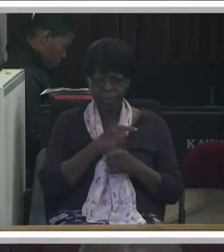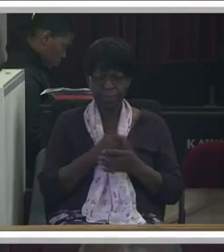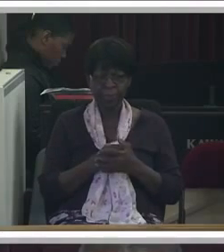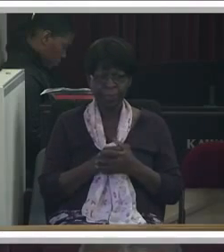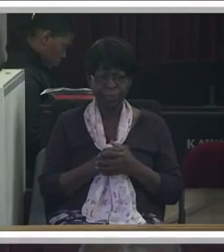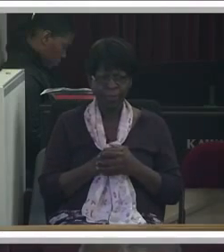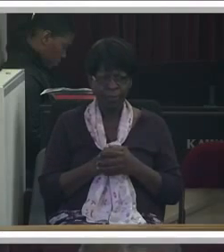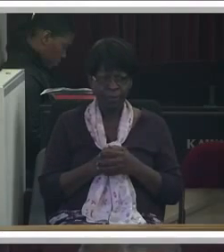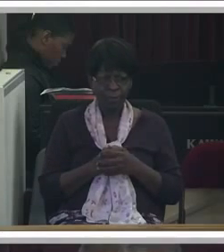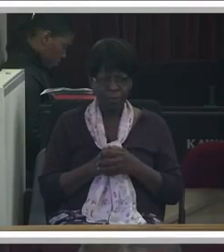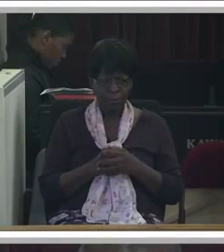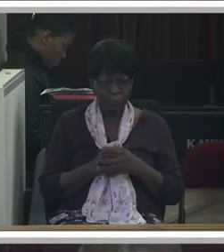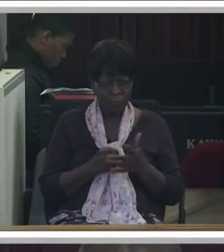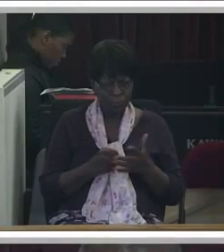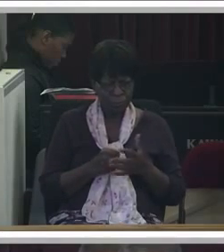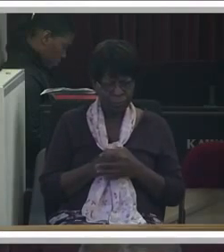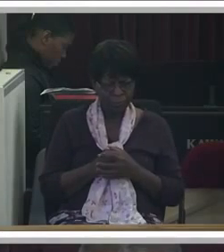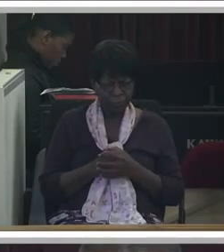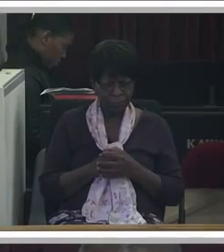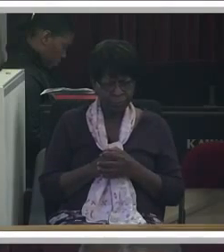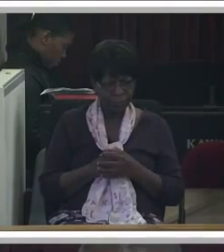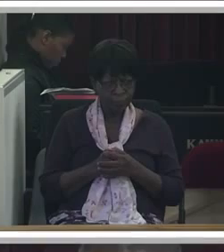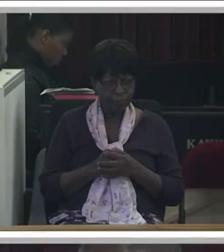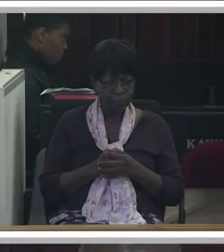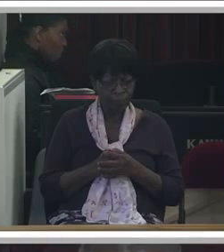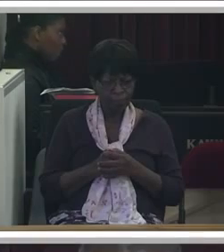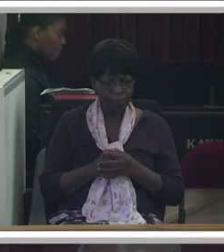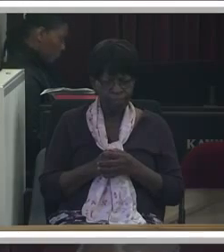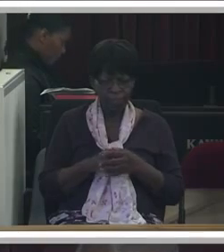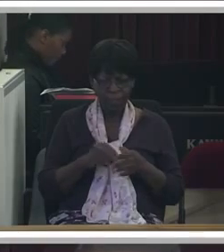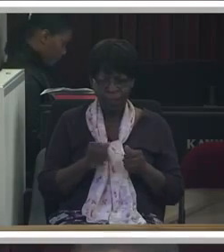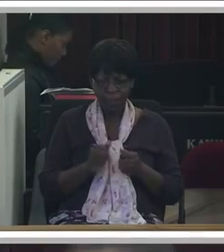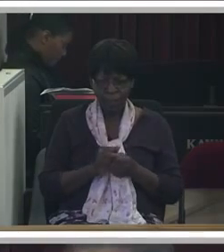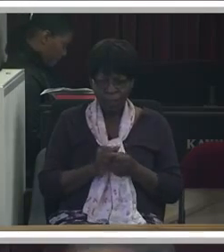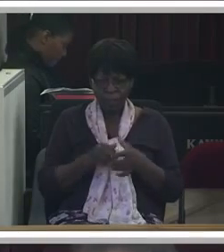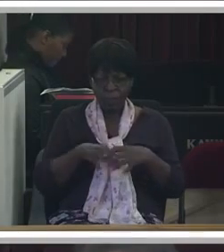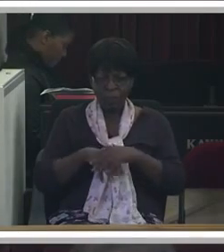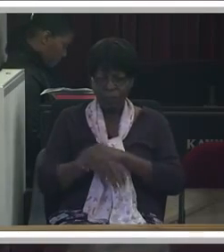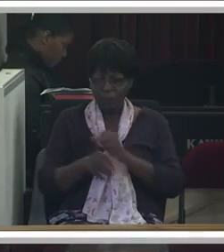members of the church or who just became members of the church, the foot washing ceremony is important.